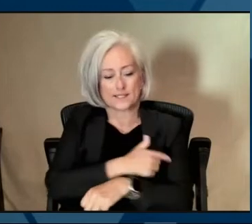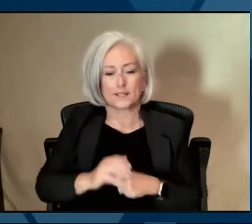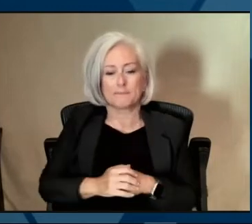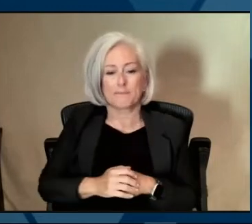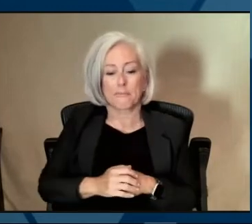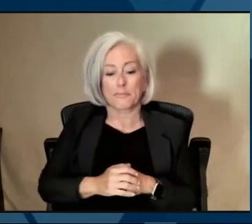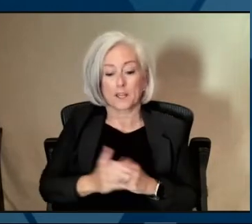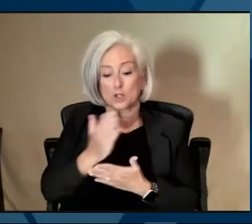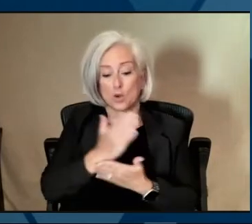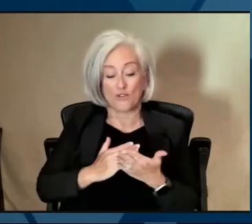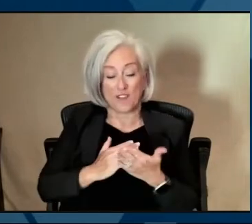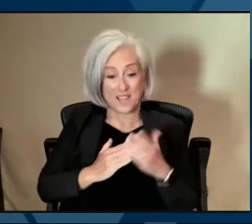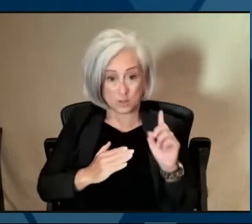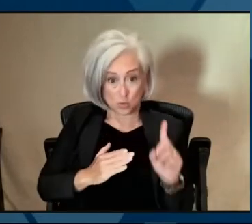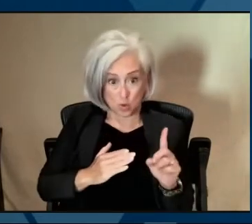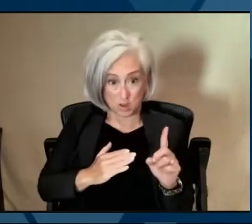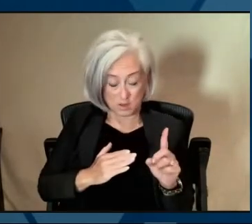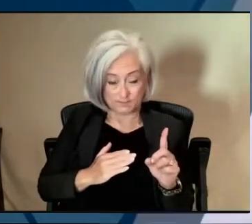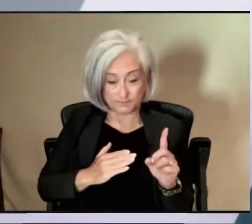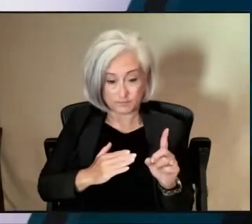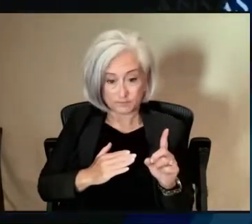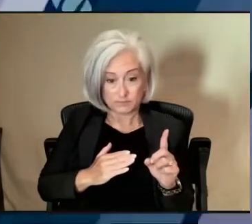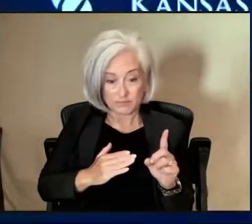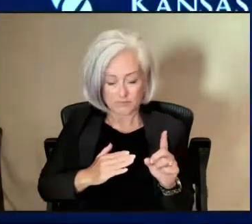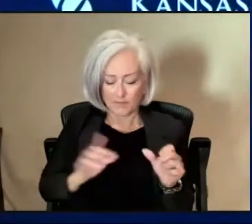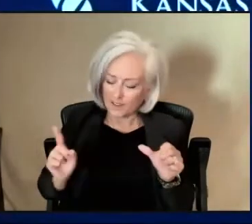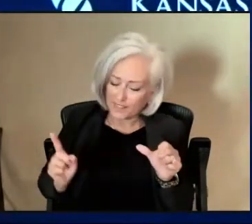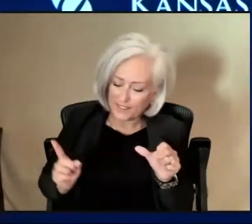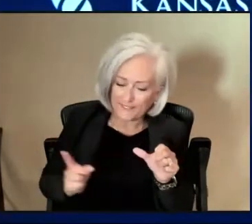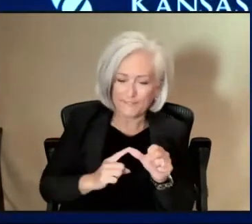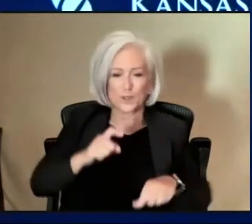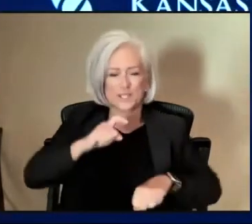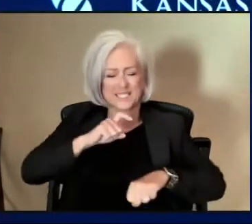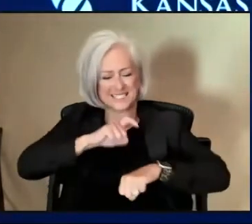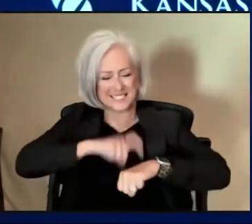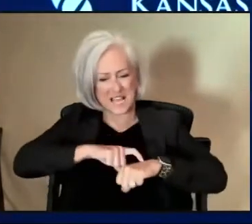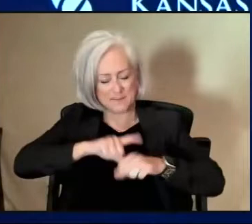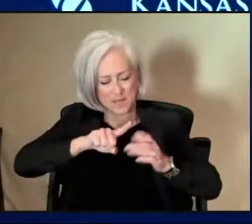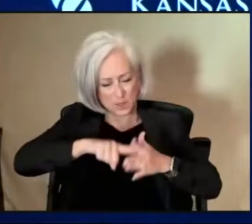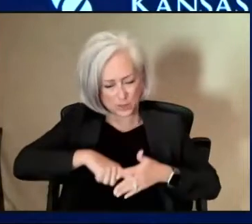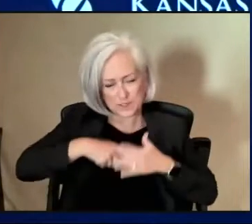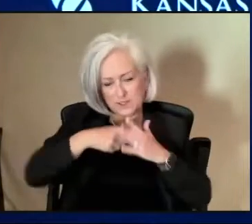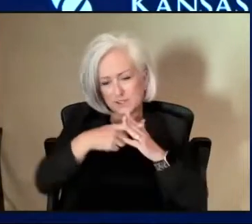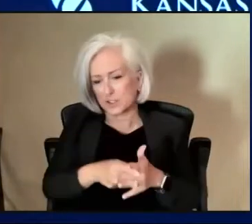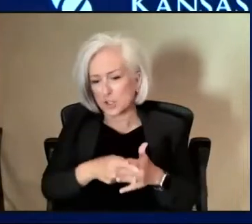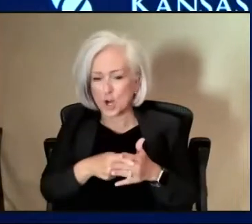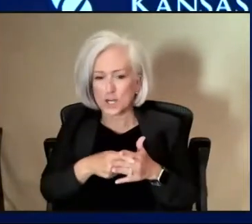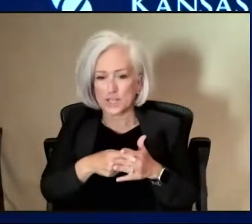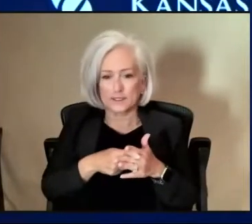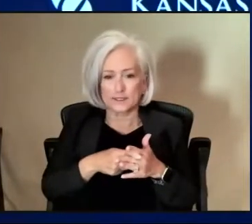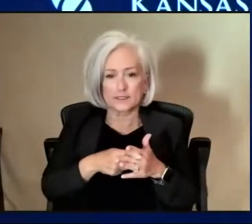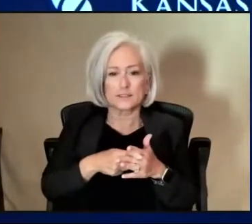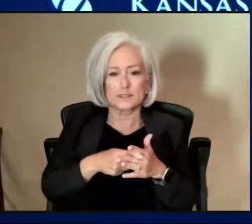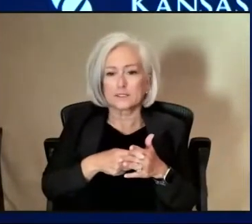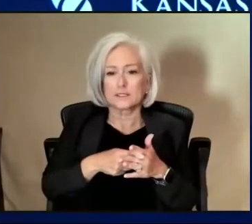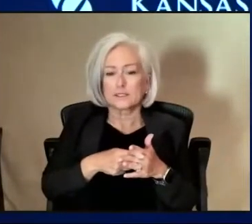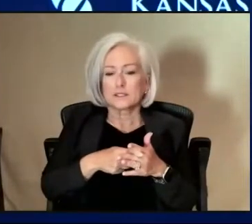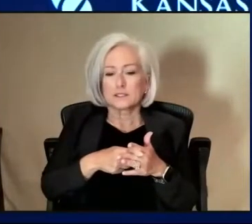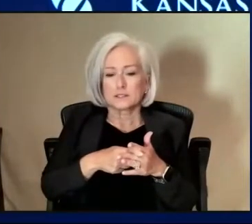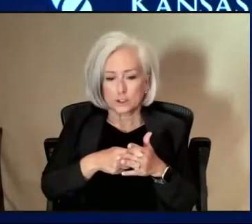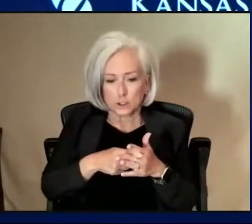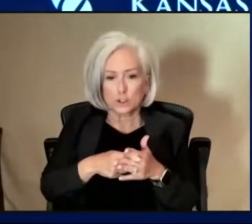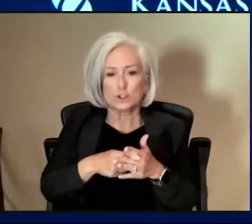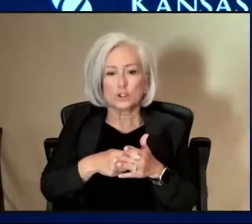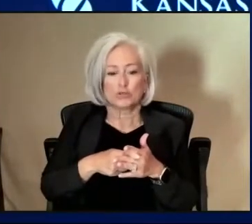typically that's the very first time that we're just starting to get it into individuals. Sometimes these